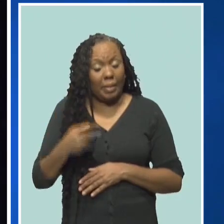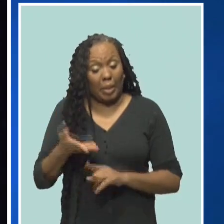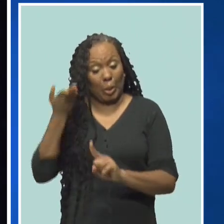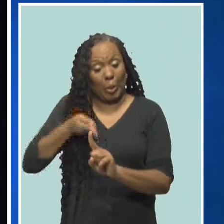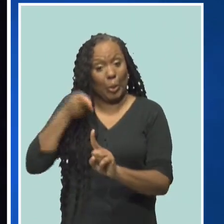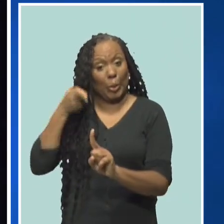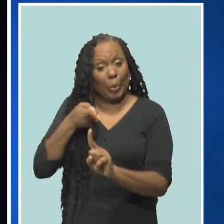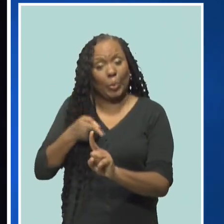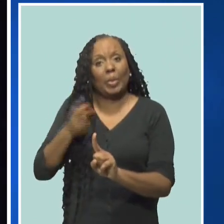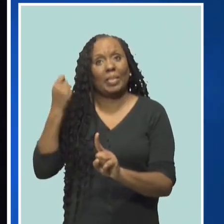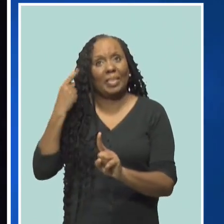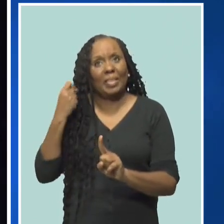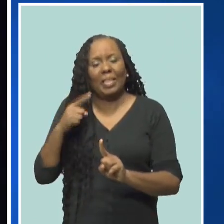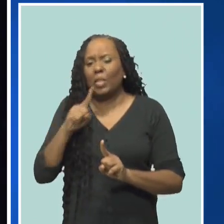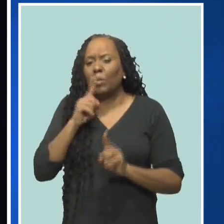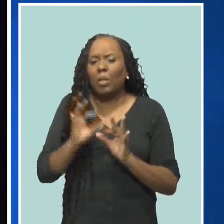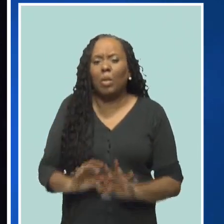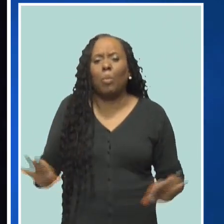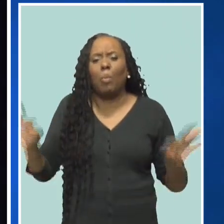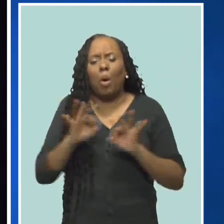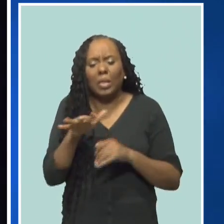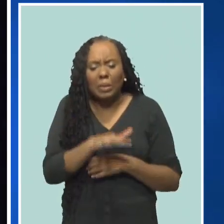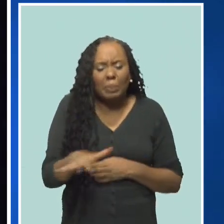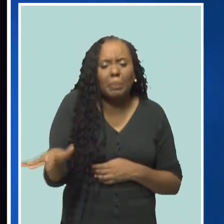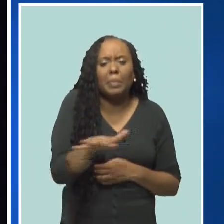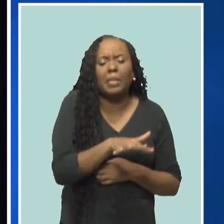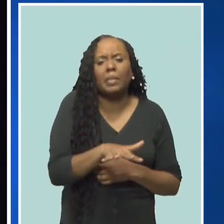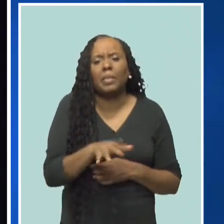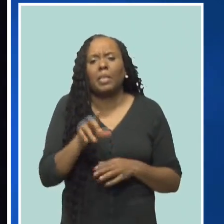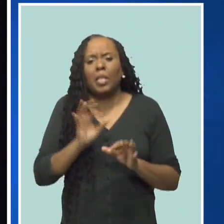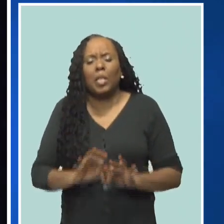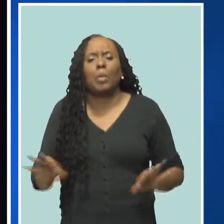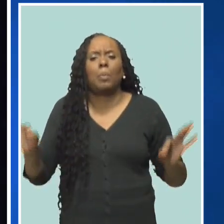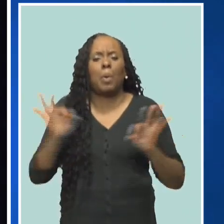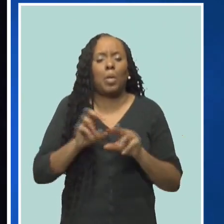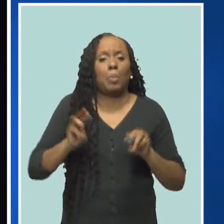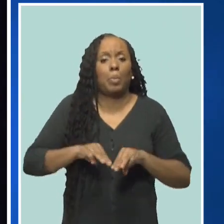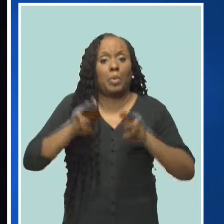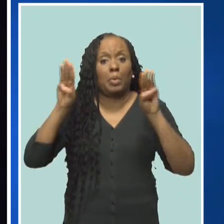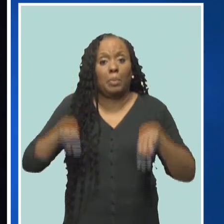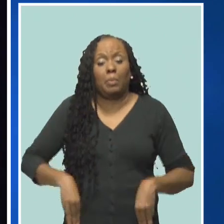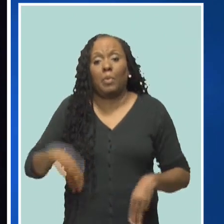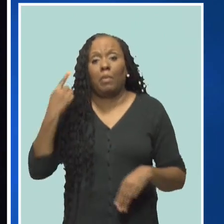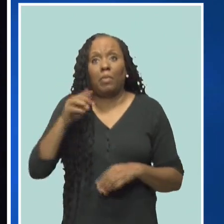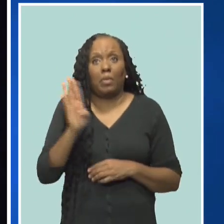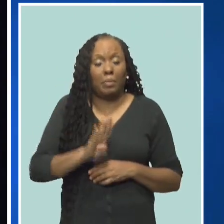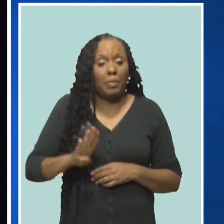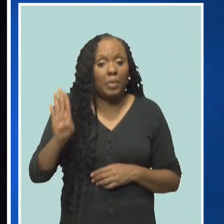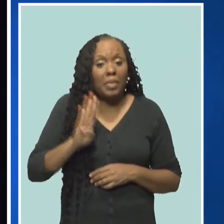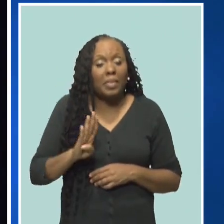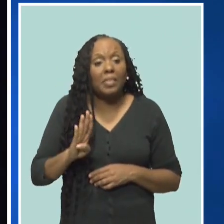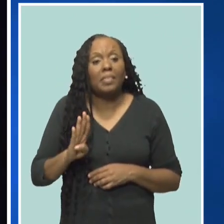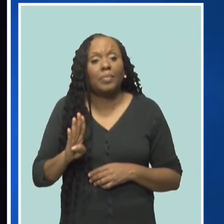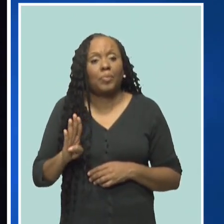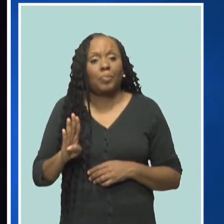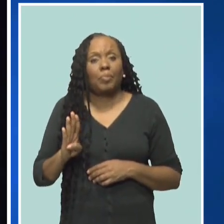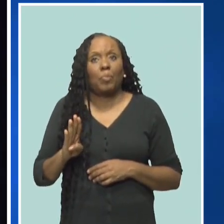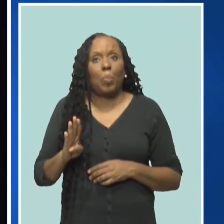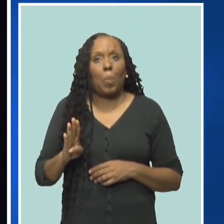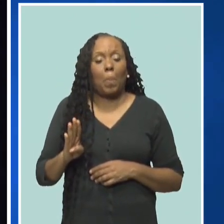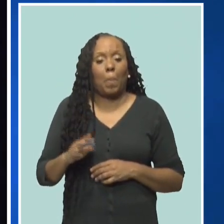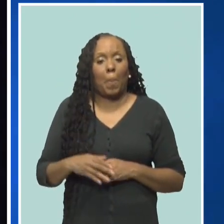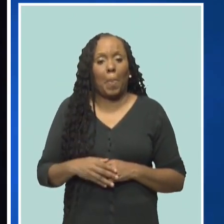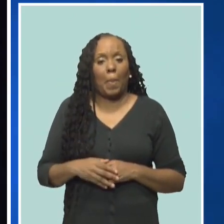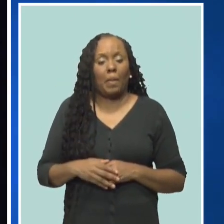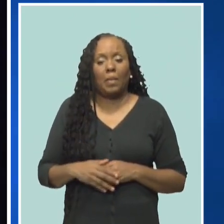how important this space and this museum will be for Barbados, and again, not